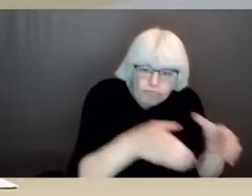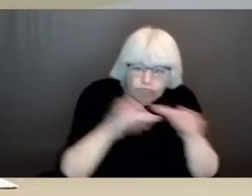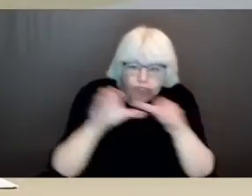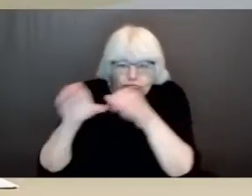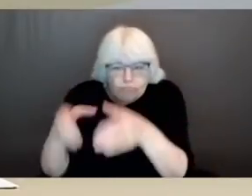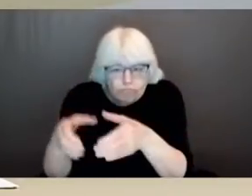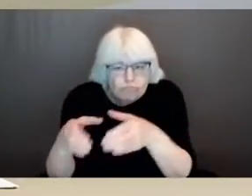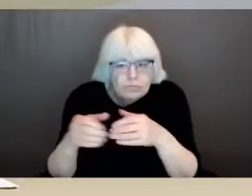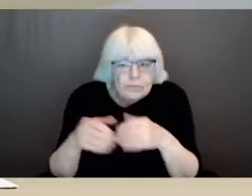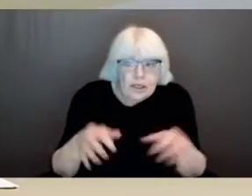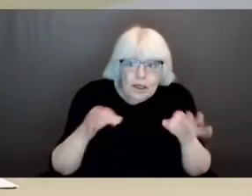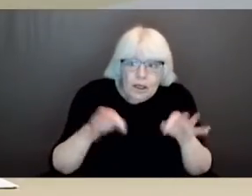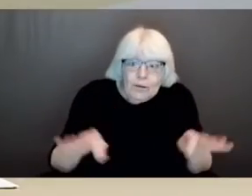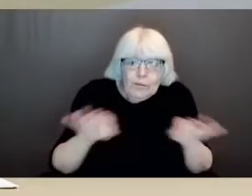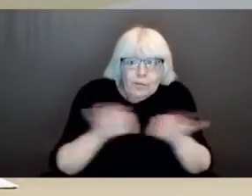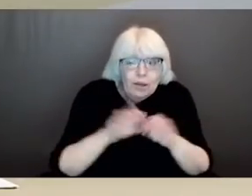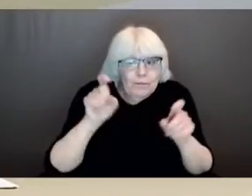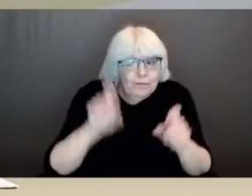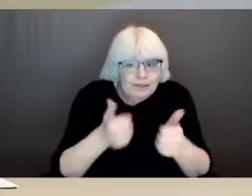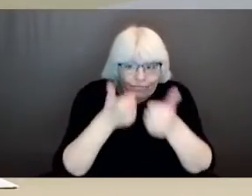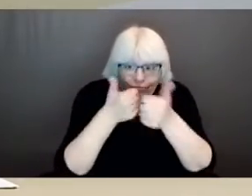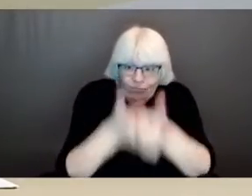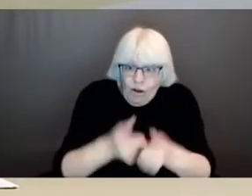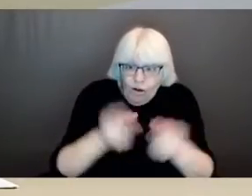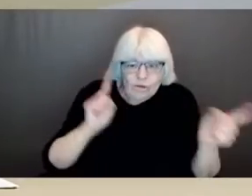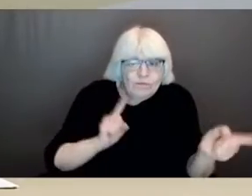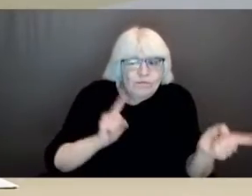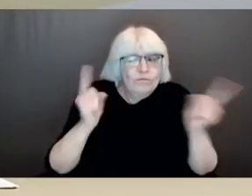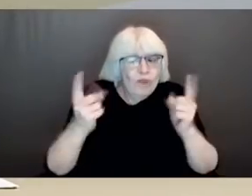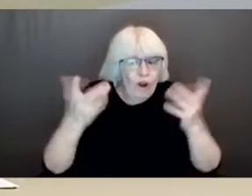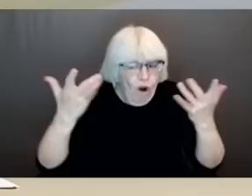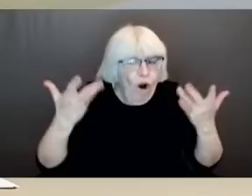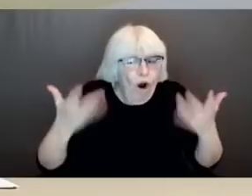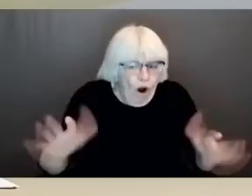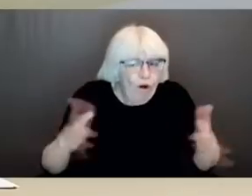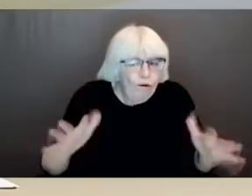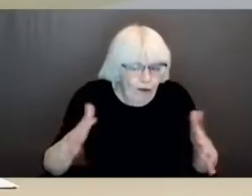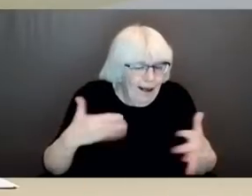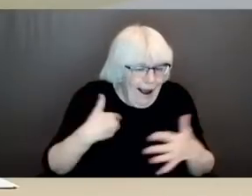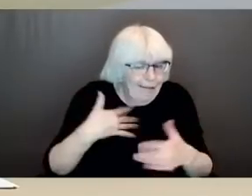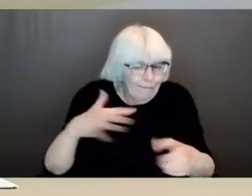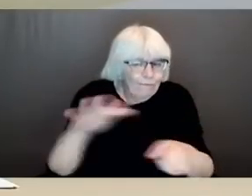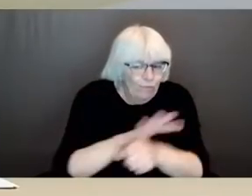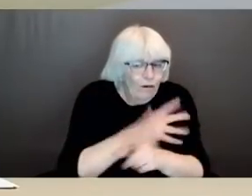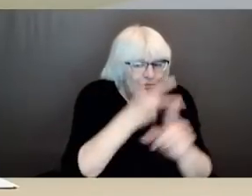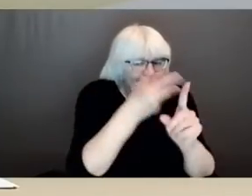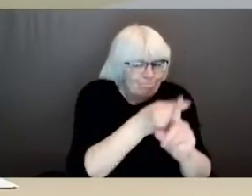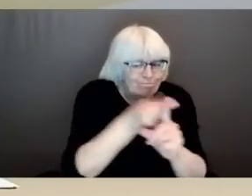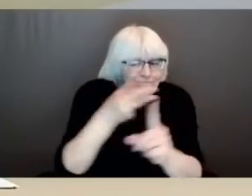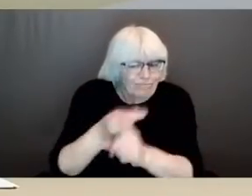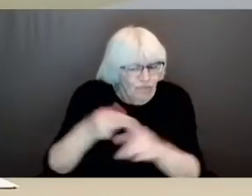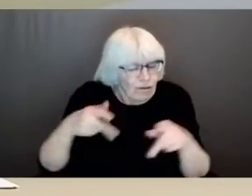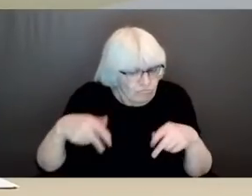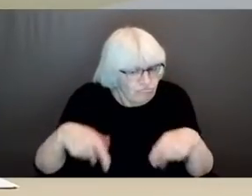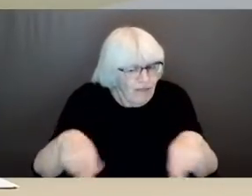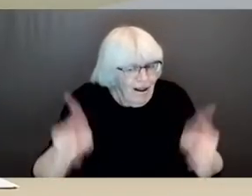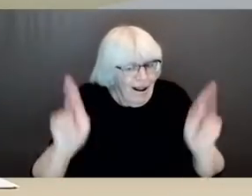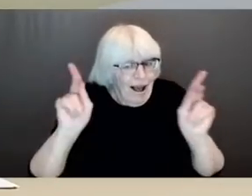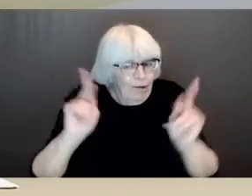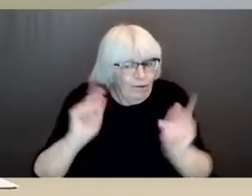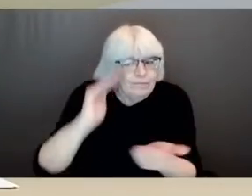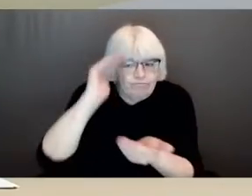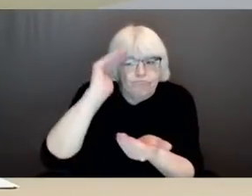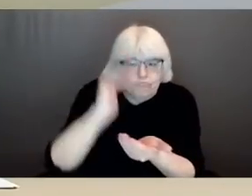distancing requirements because of the Vax Pass. And allows some of those measures to be in